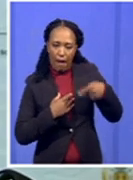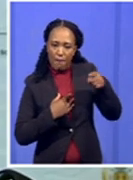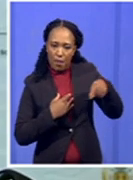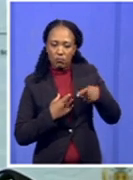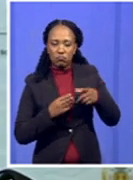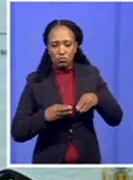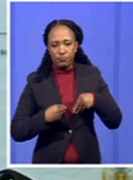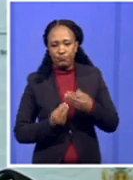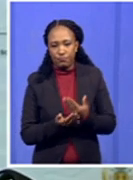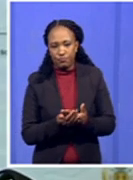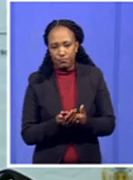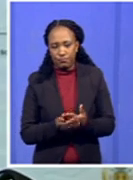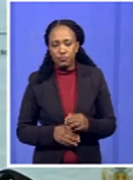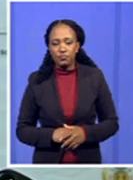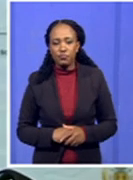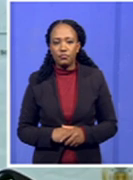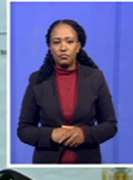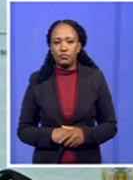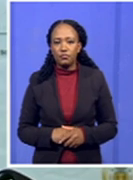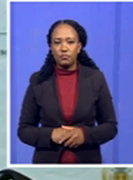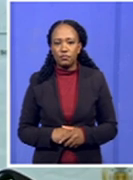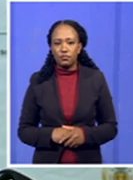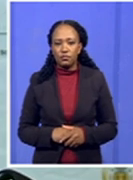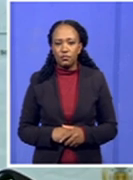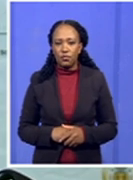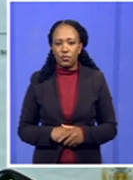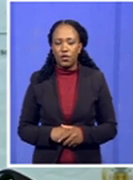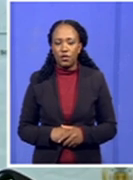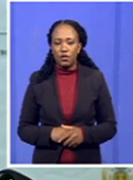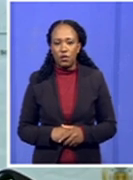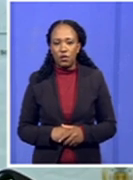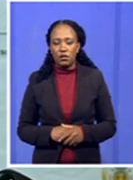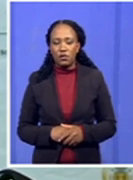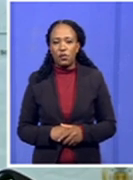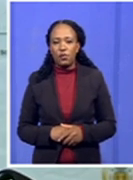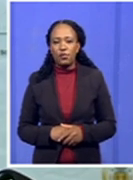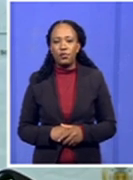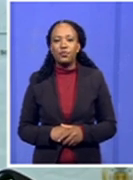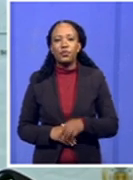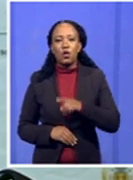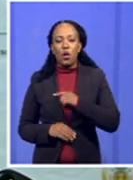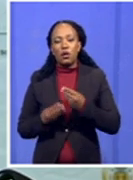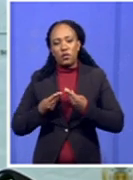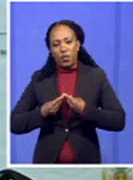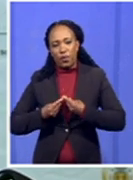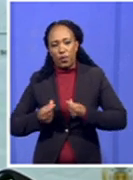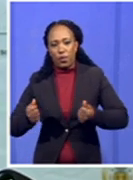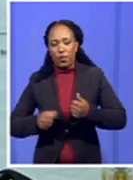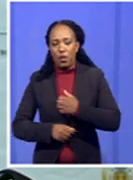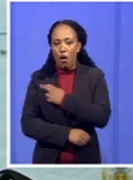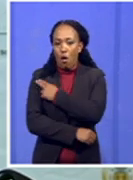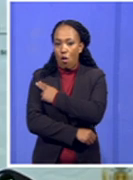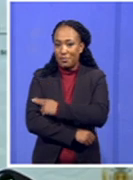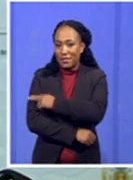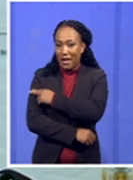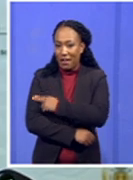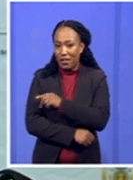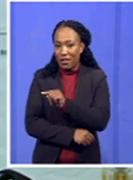Now, just to say again, to remind you that the rehabilitation of this hospital, it's